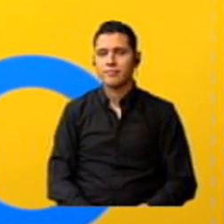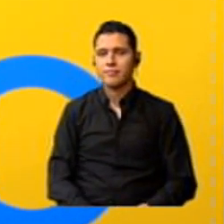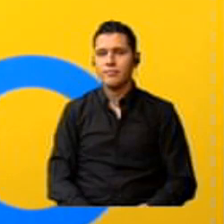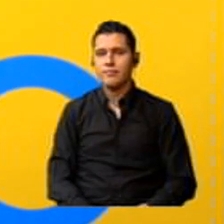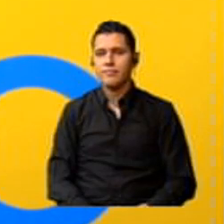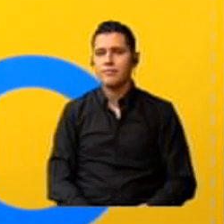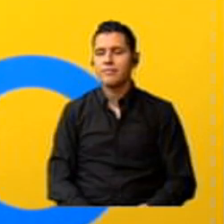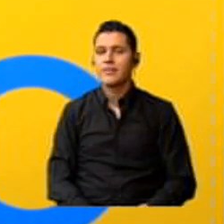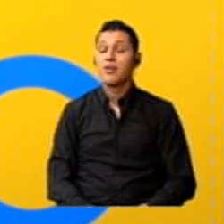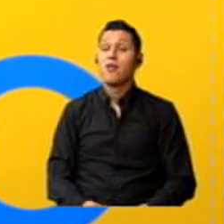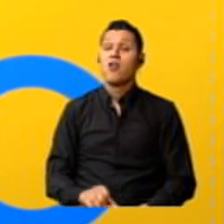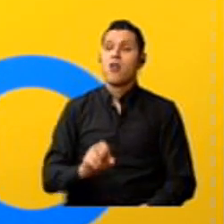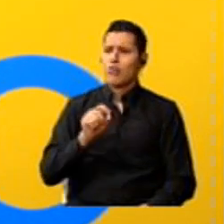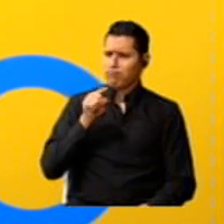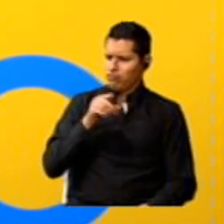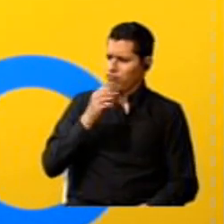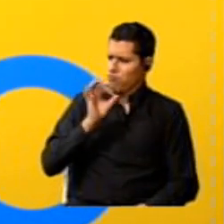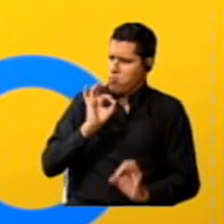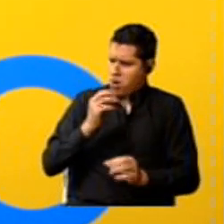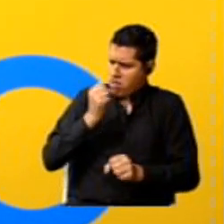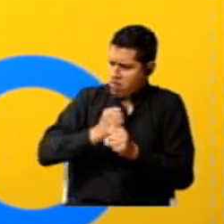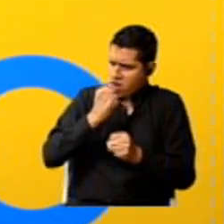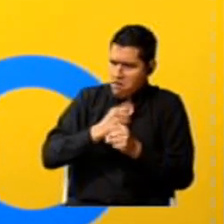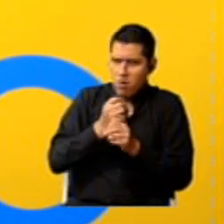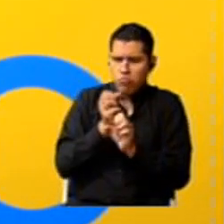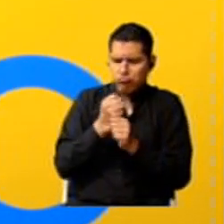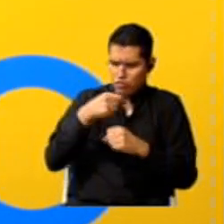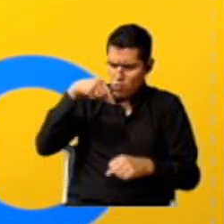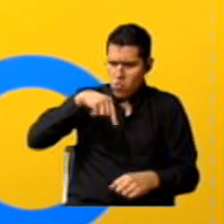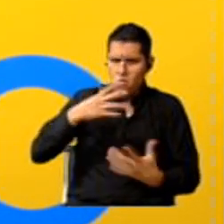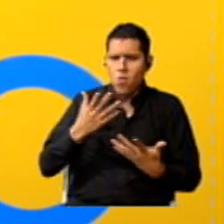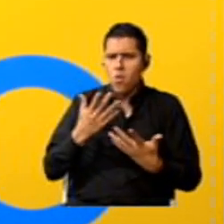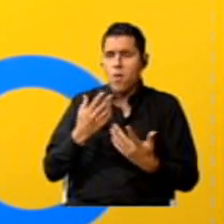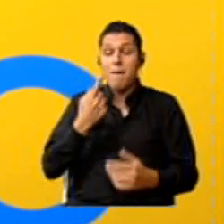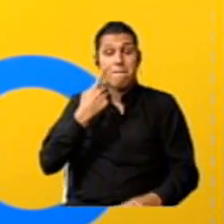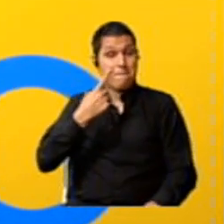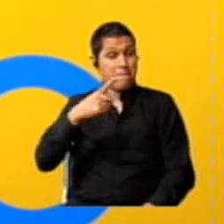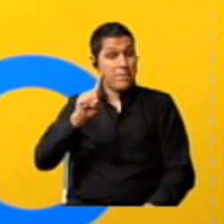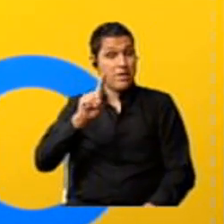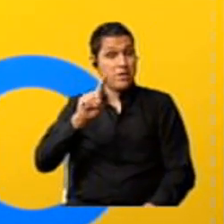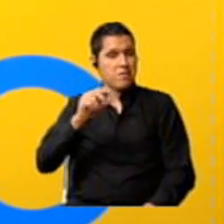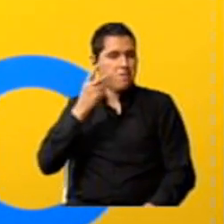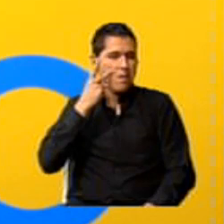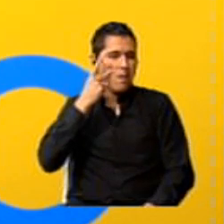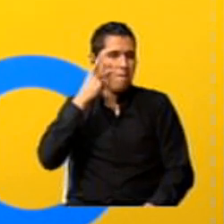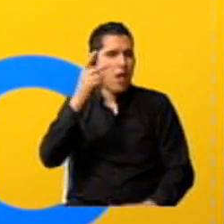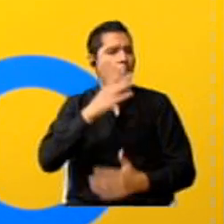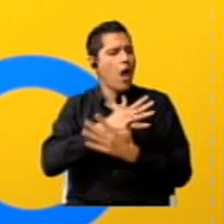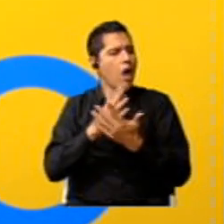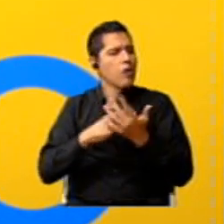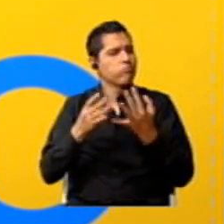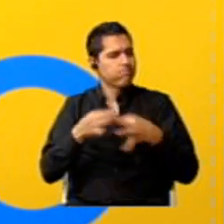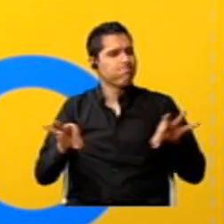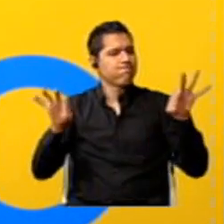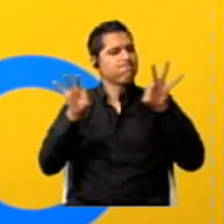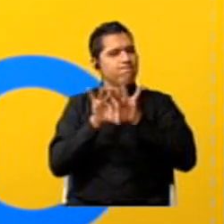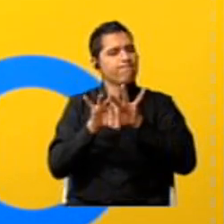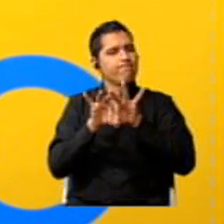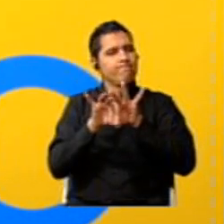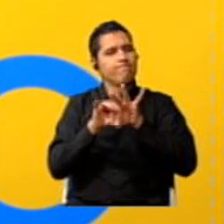a very good job today, Waldo. But let's see something very important.